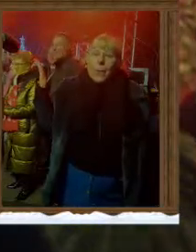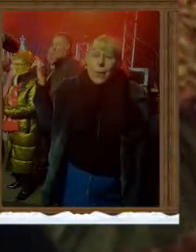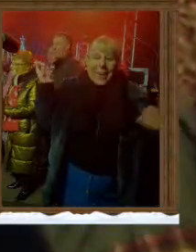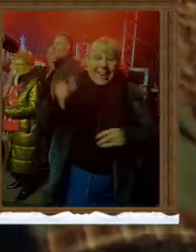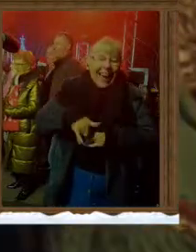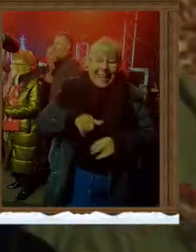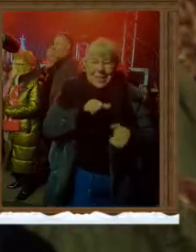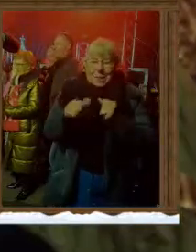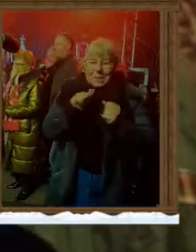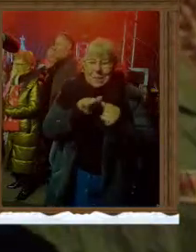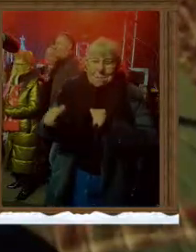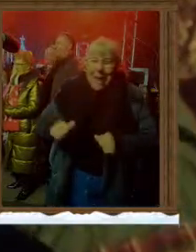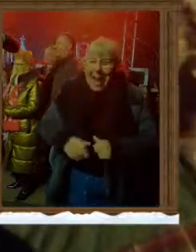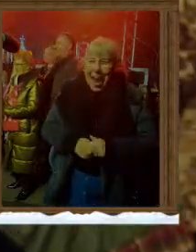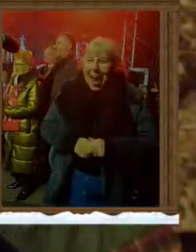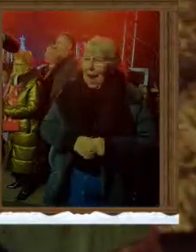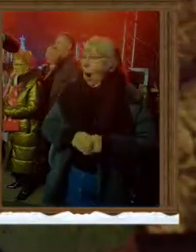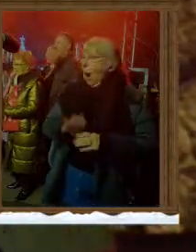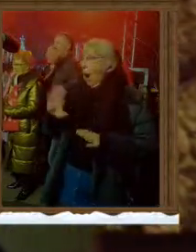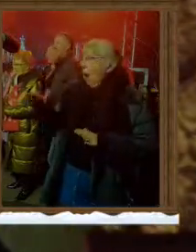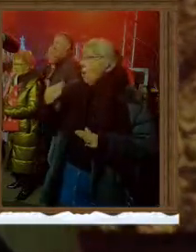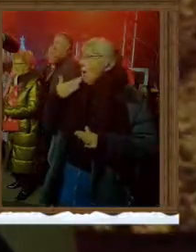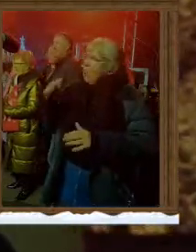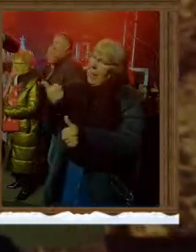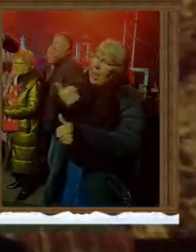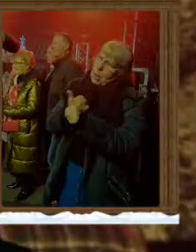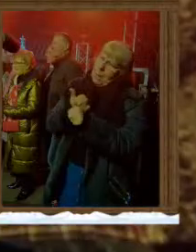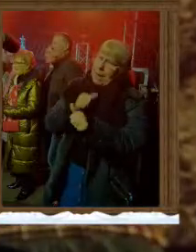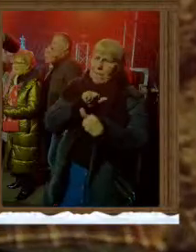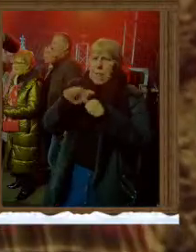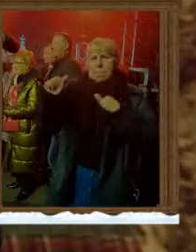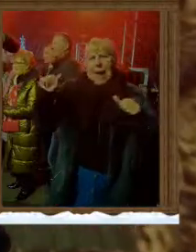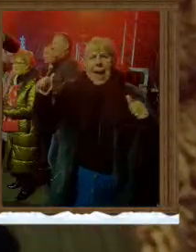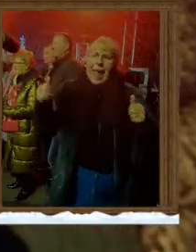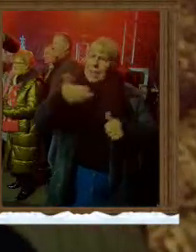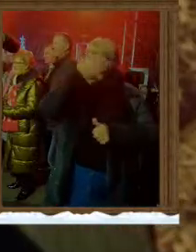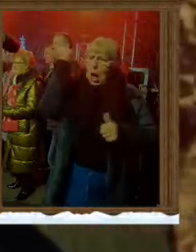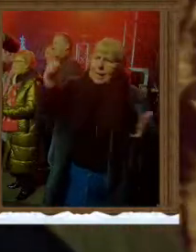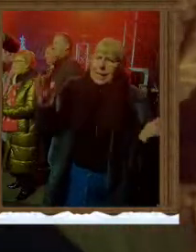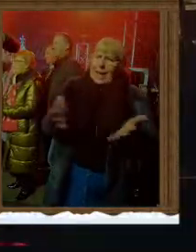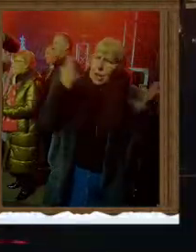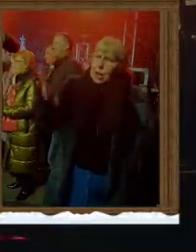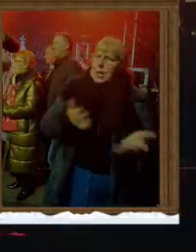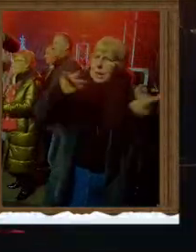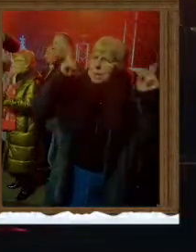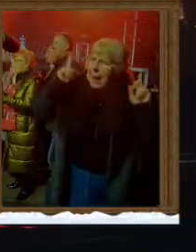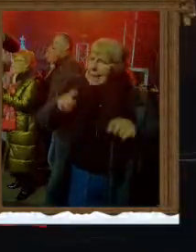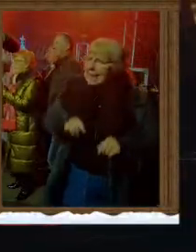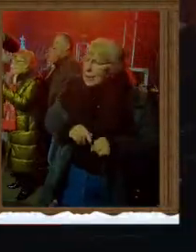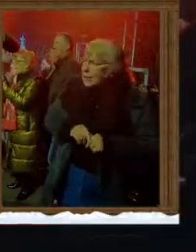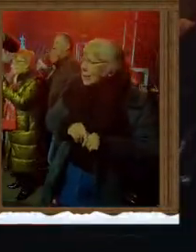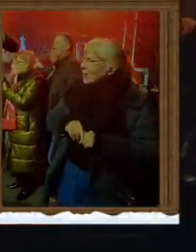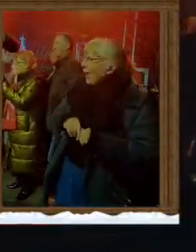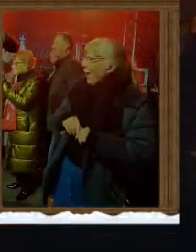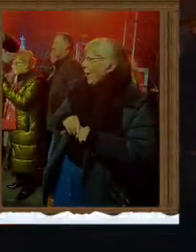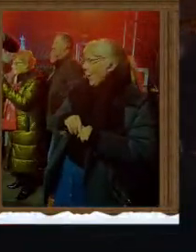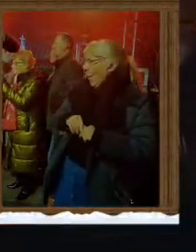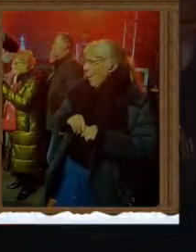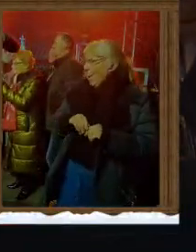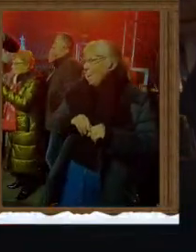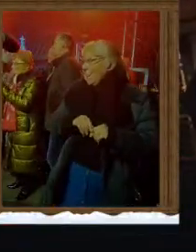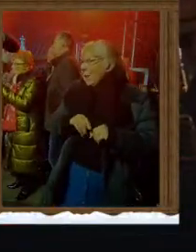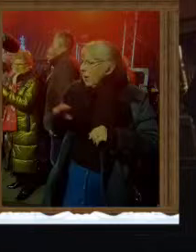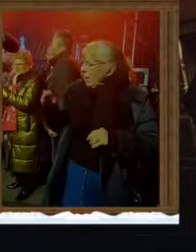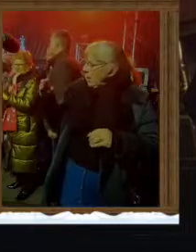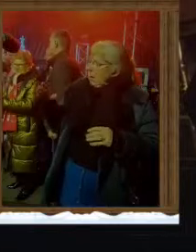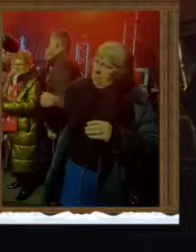That's better! Oh, and we must thank Buddy for being the best holiday cheermaster! Oh, Buddy! Buddy, have